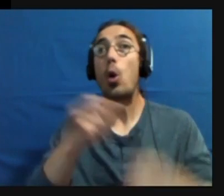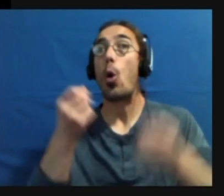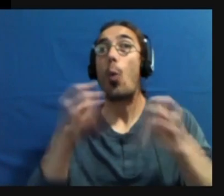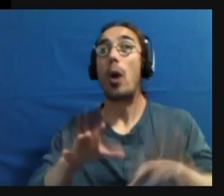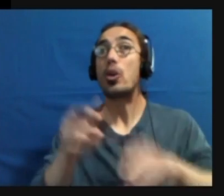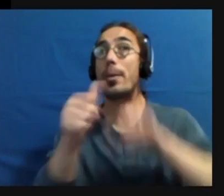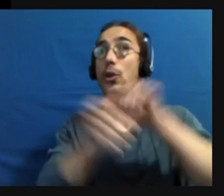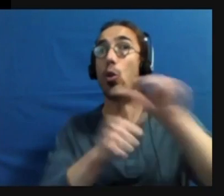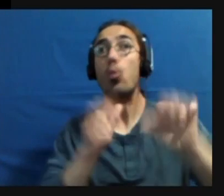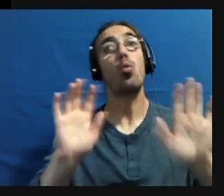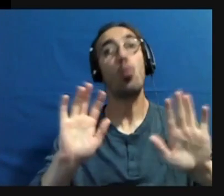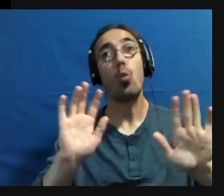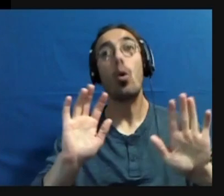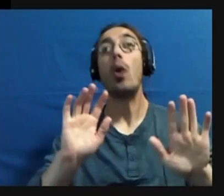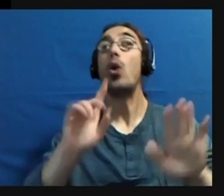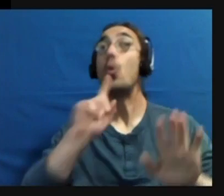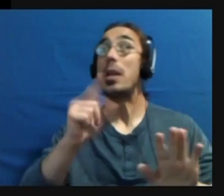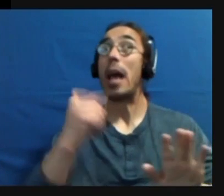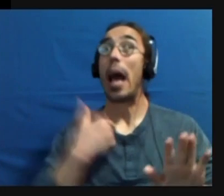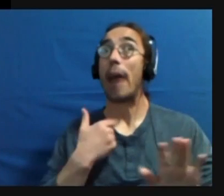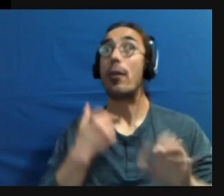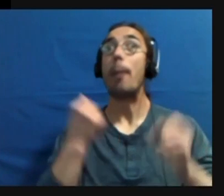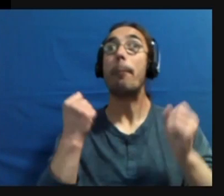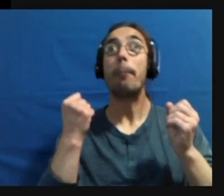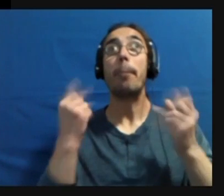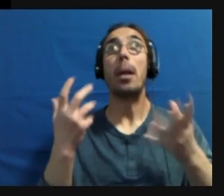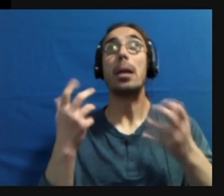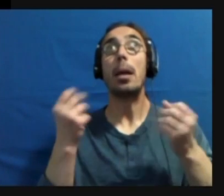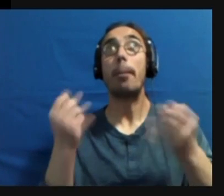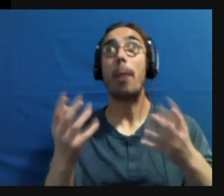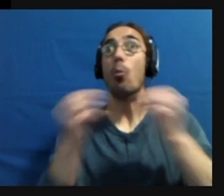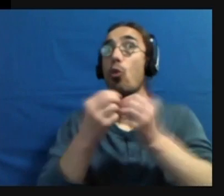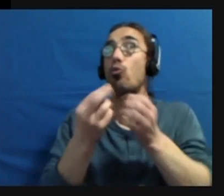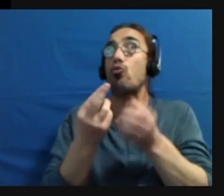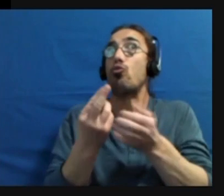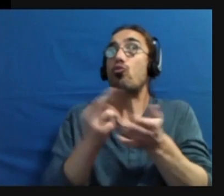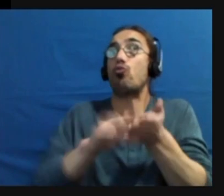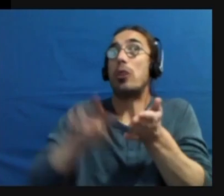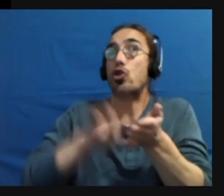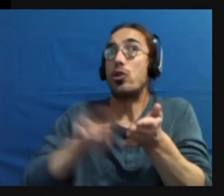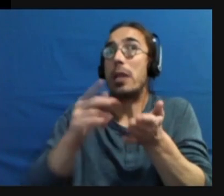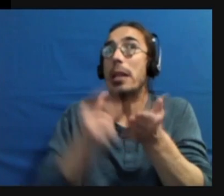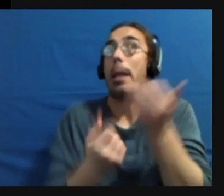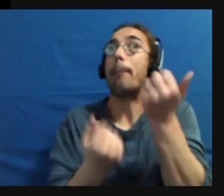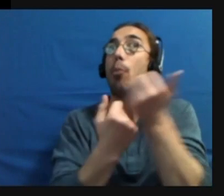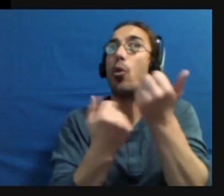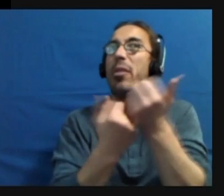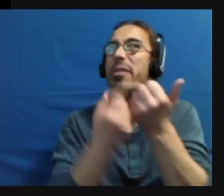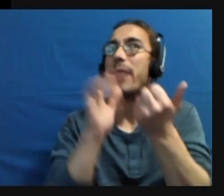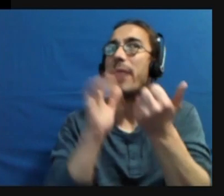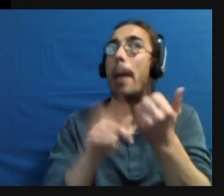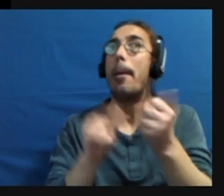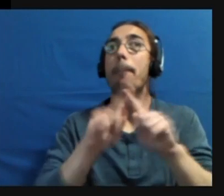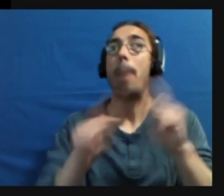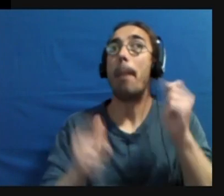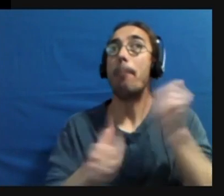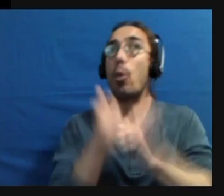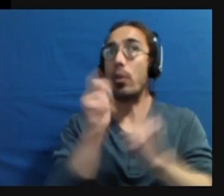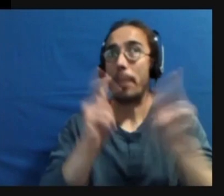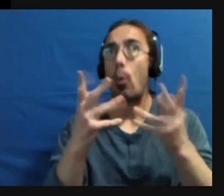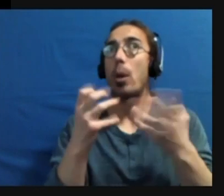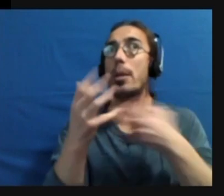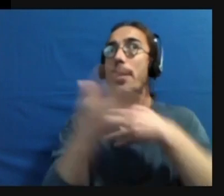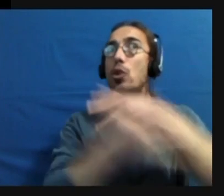social. And we actually have plenty of research, or getting more and more research now, that supports that autistic people do want to be social,